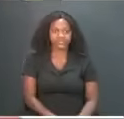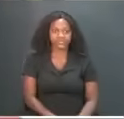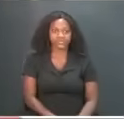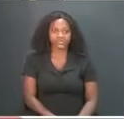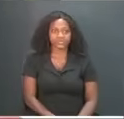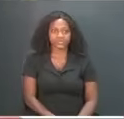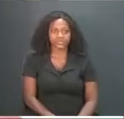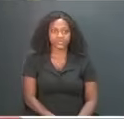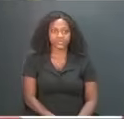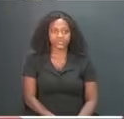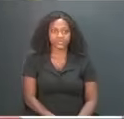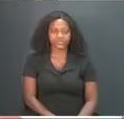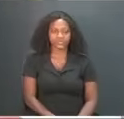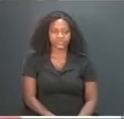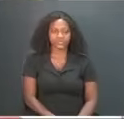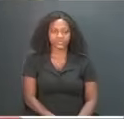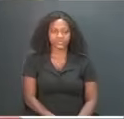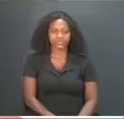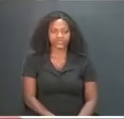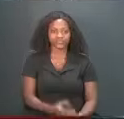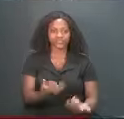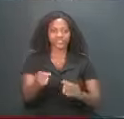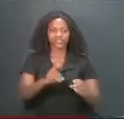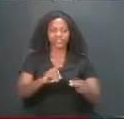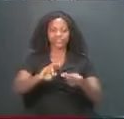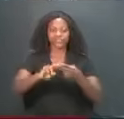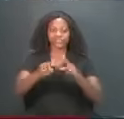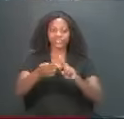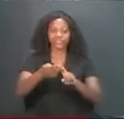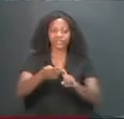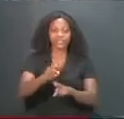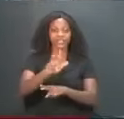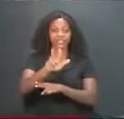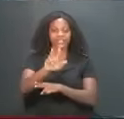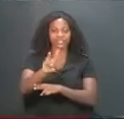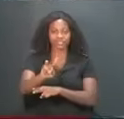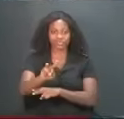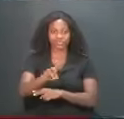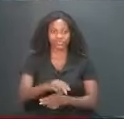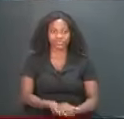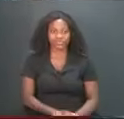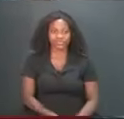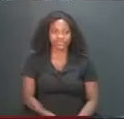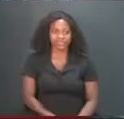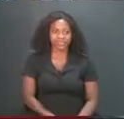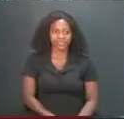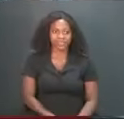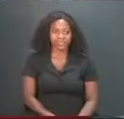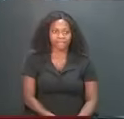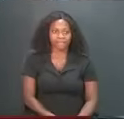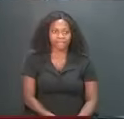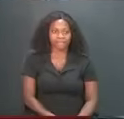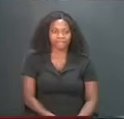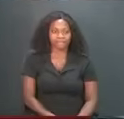Mr. Speaker, we will take item number 32. The chairman here. Yeah, chairman.